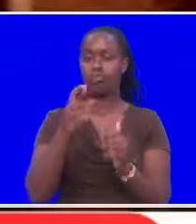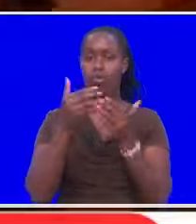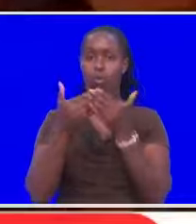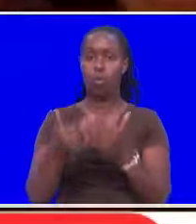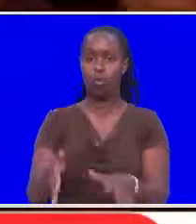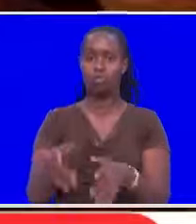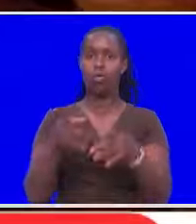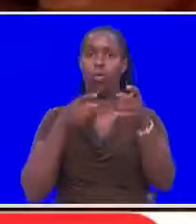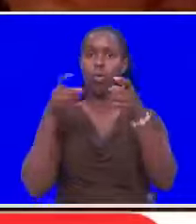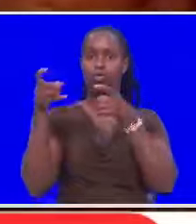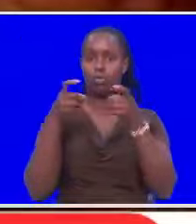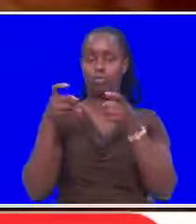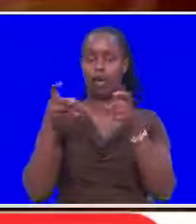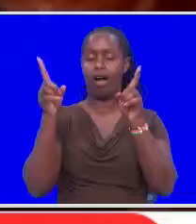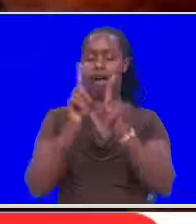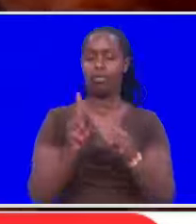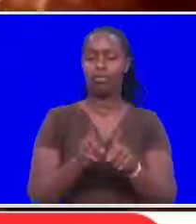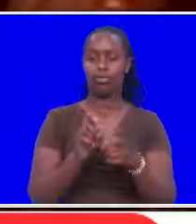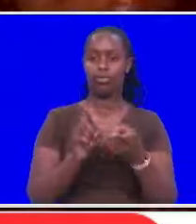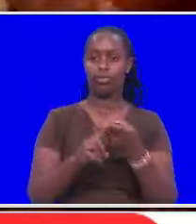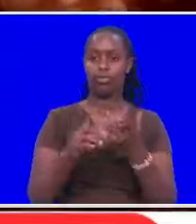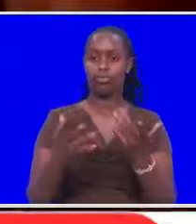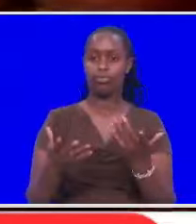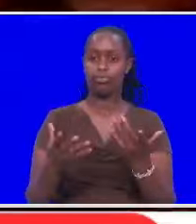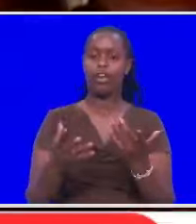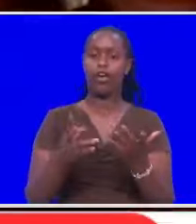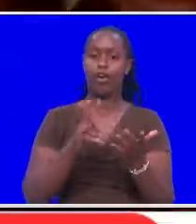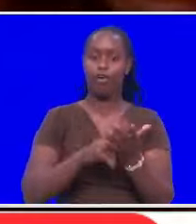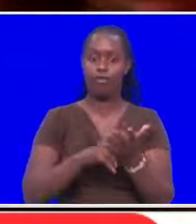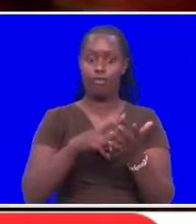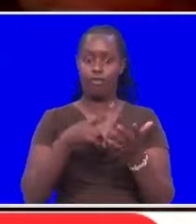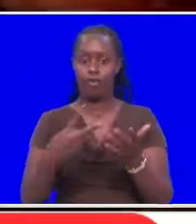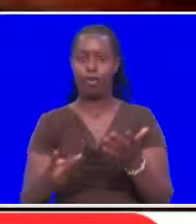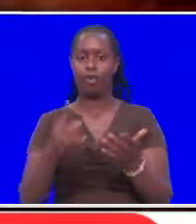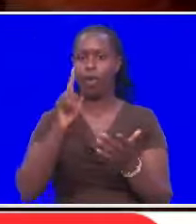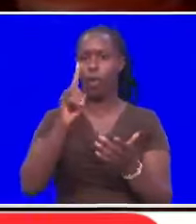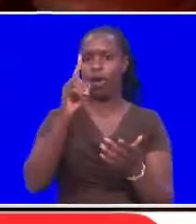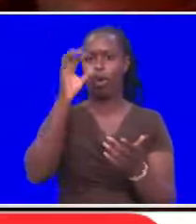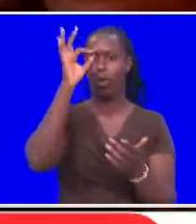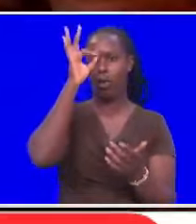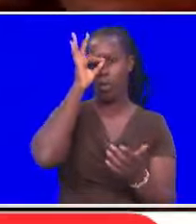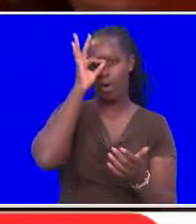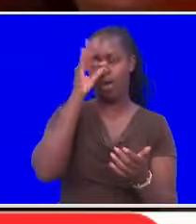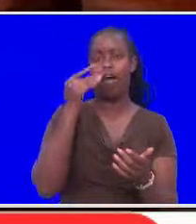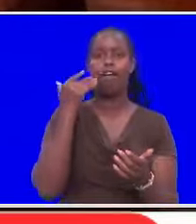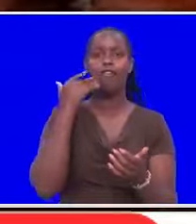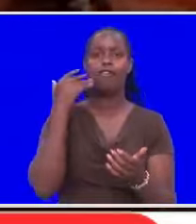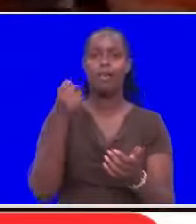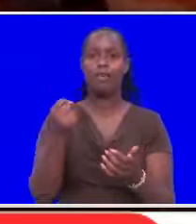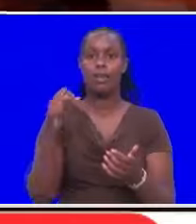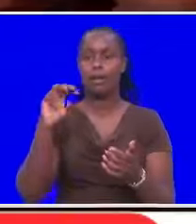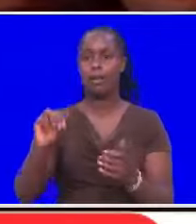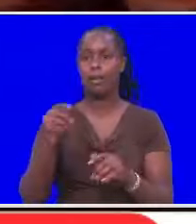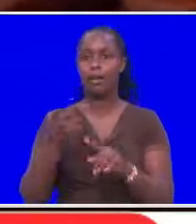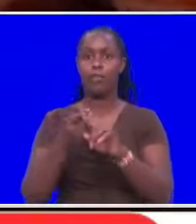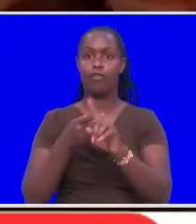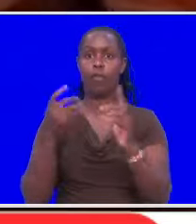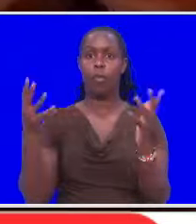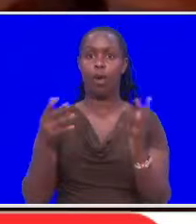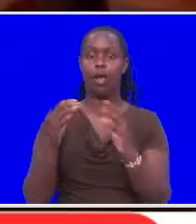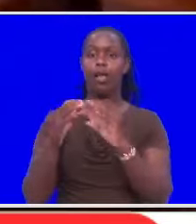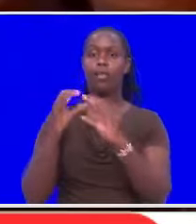and unfortunately it fell into the ditch 500 meters just where the